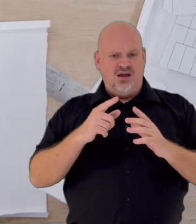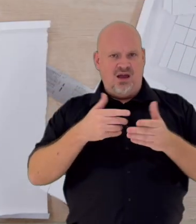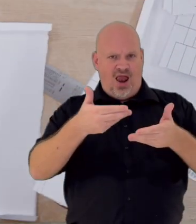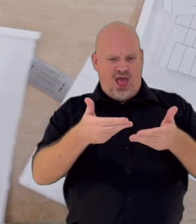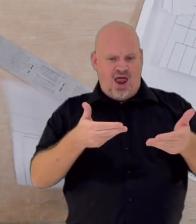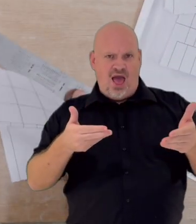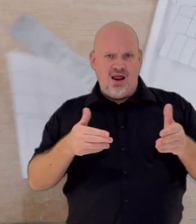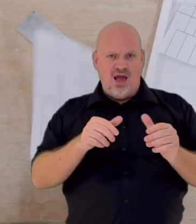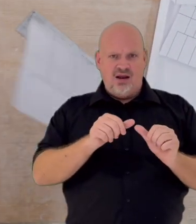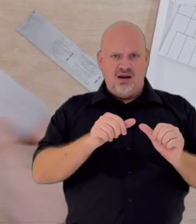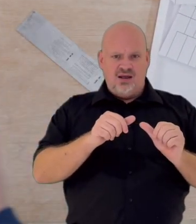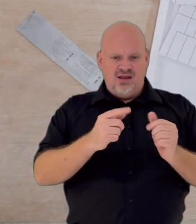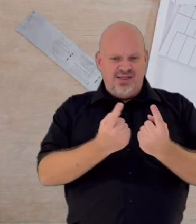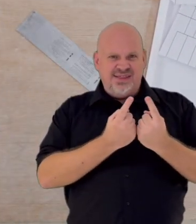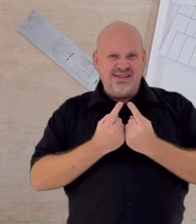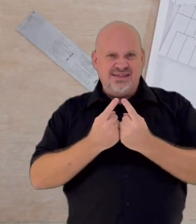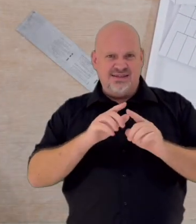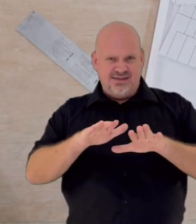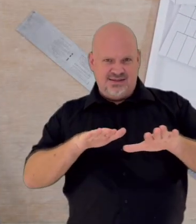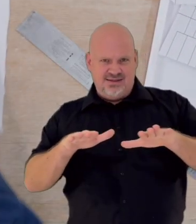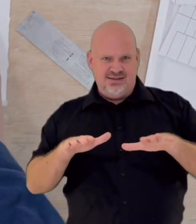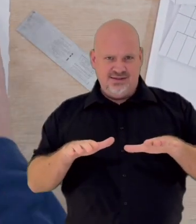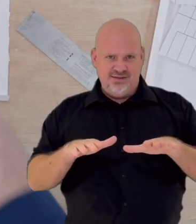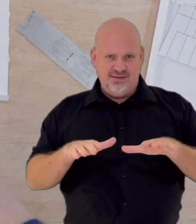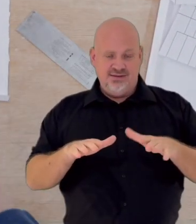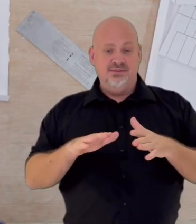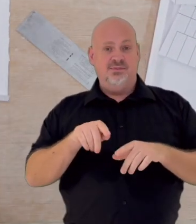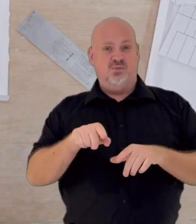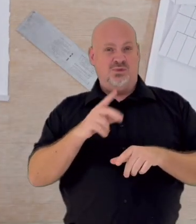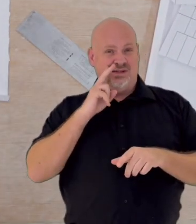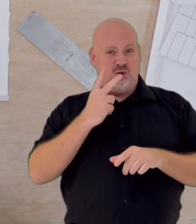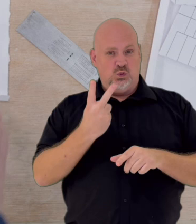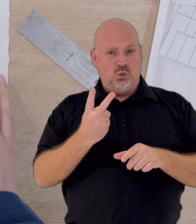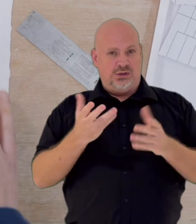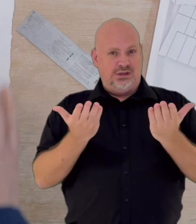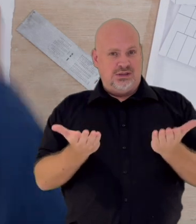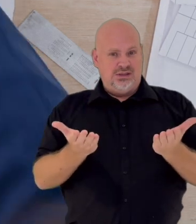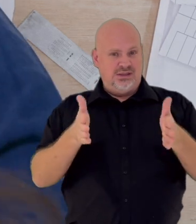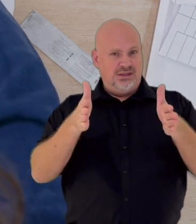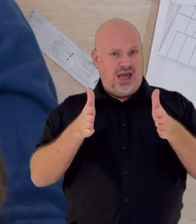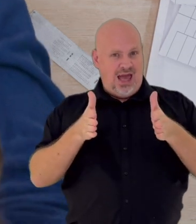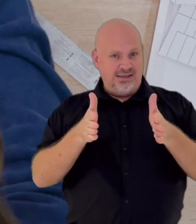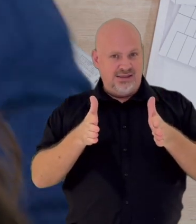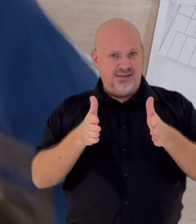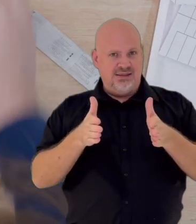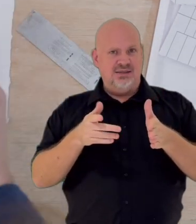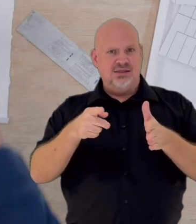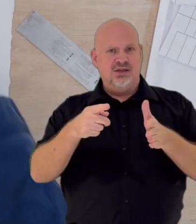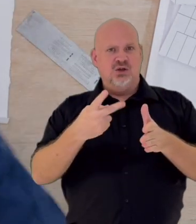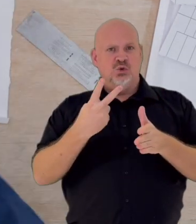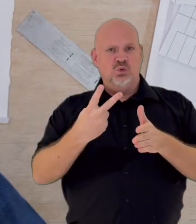all the bits. So these are the two sides, and these are the two long sides.